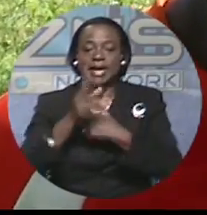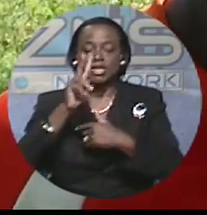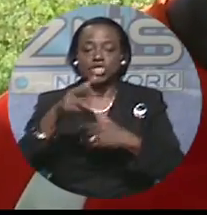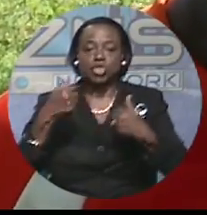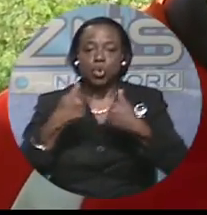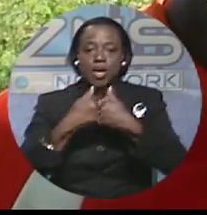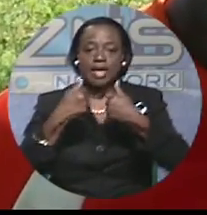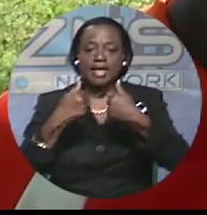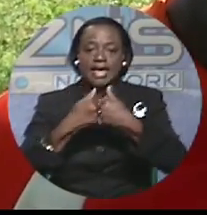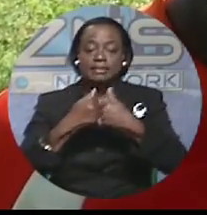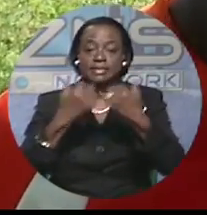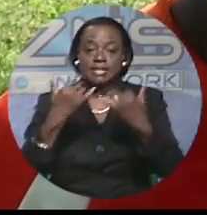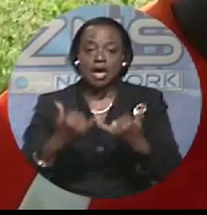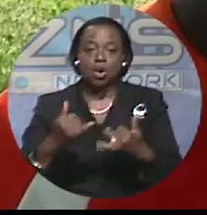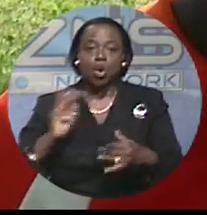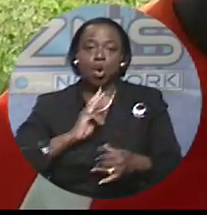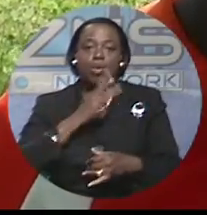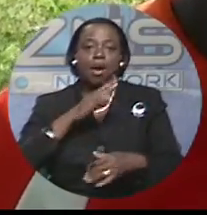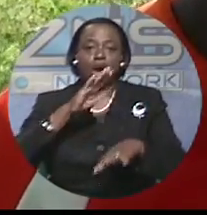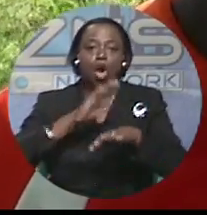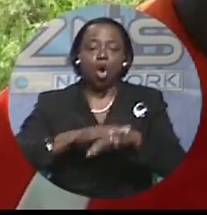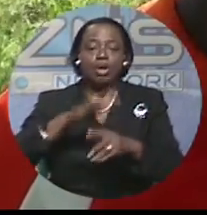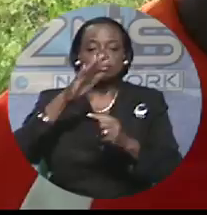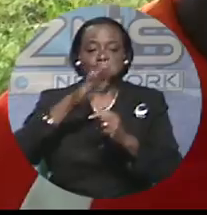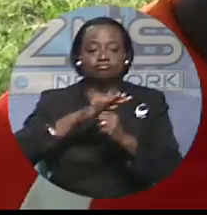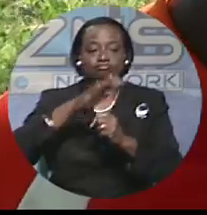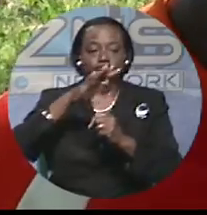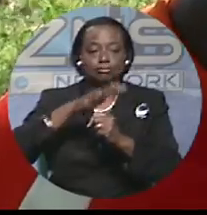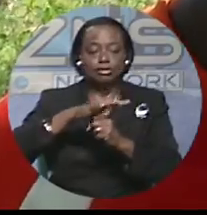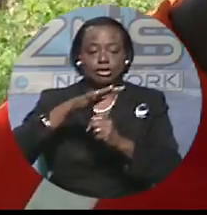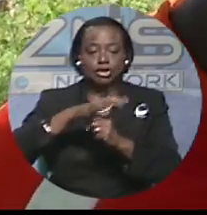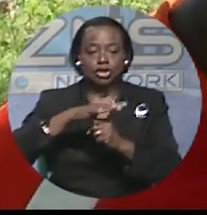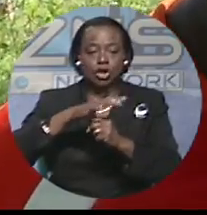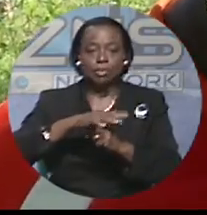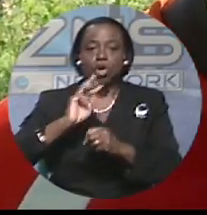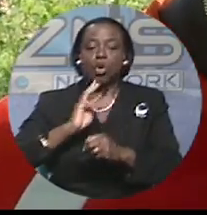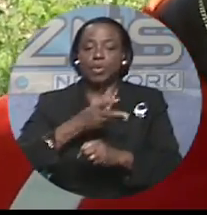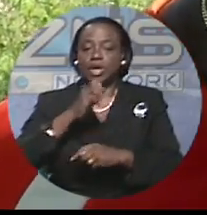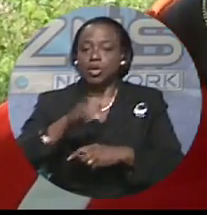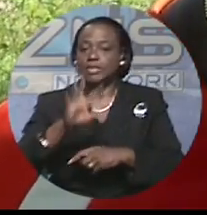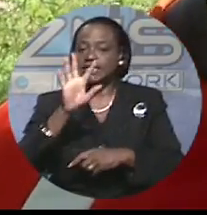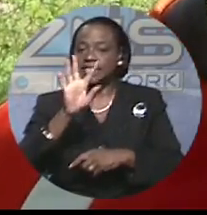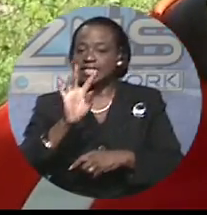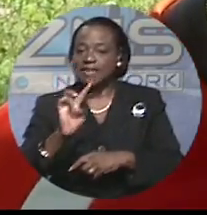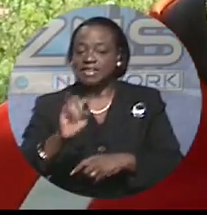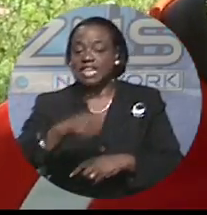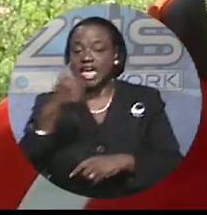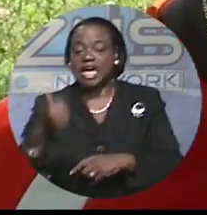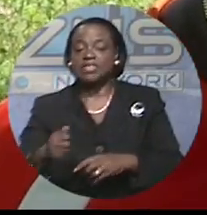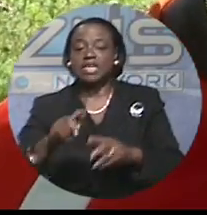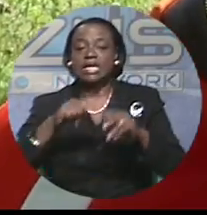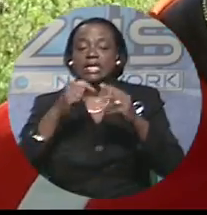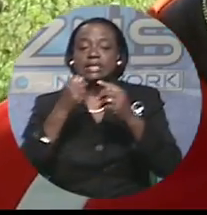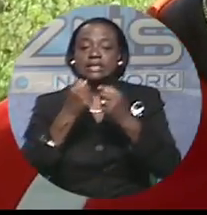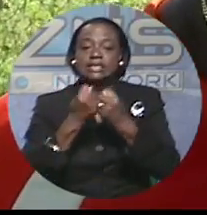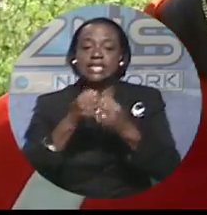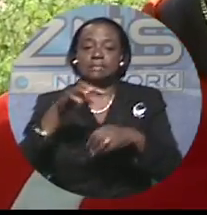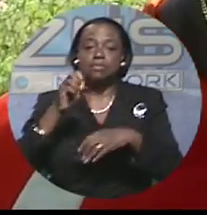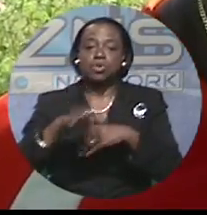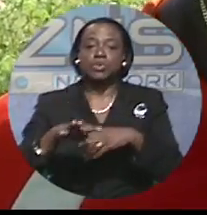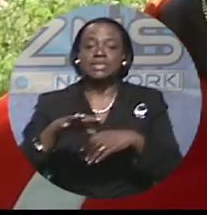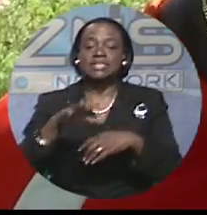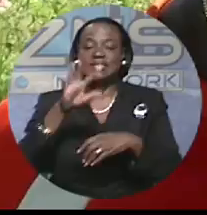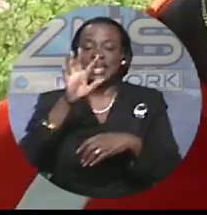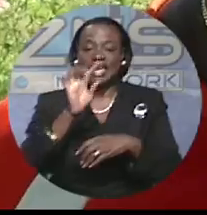right now on top, and it's only we lose 7 and the next team lose 8. That's the fourth place team lose 8, right? So the top 4